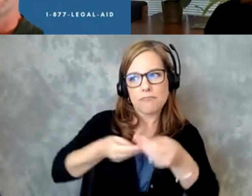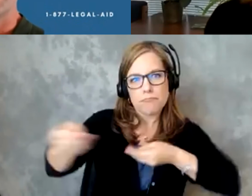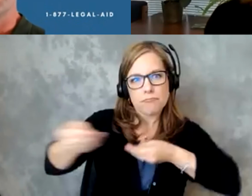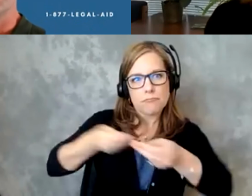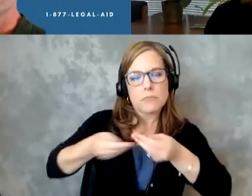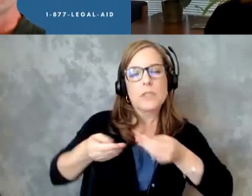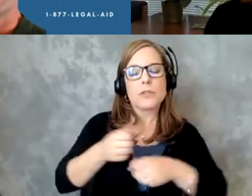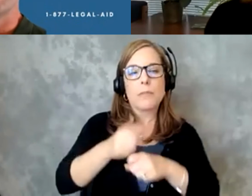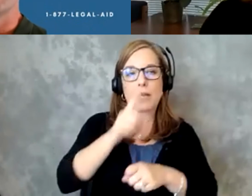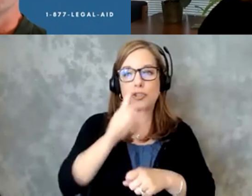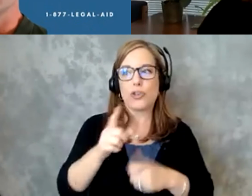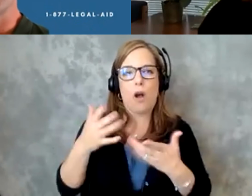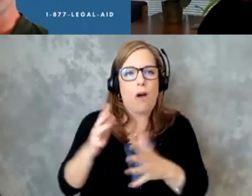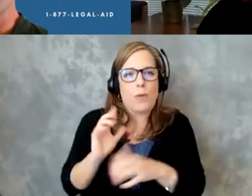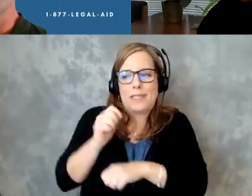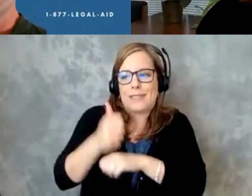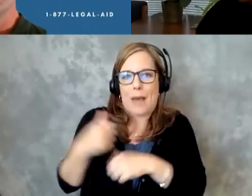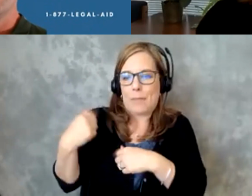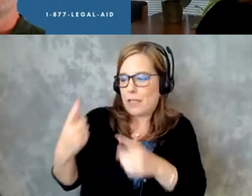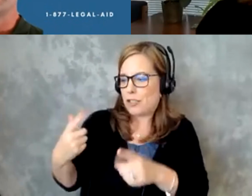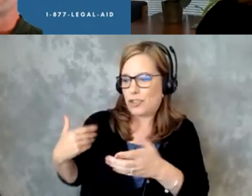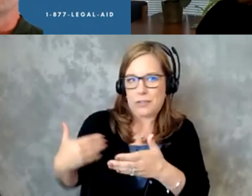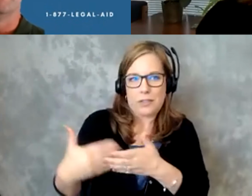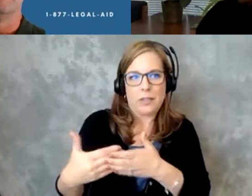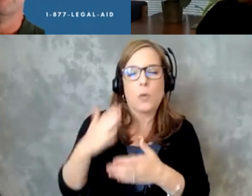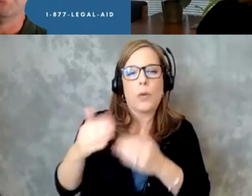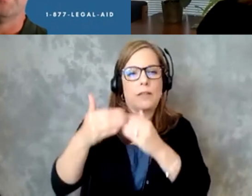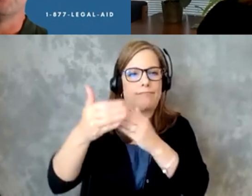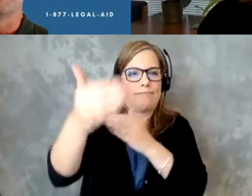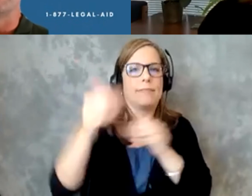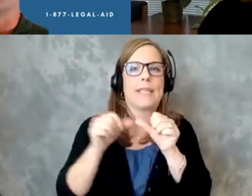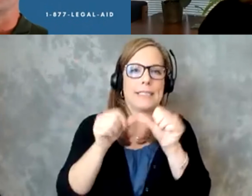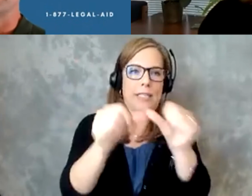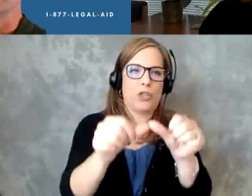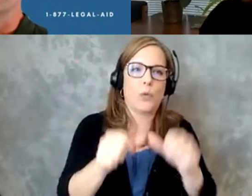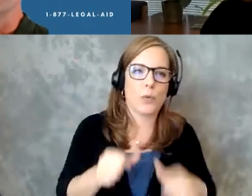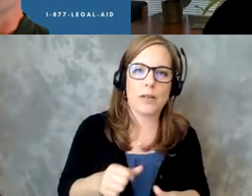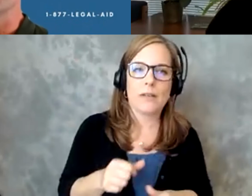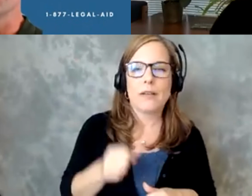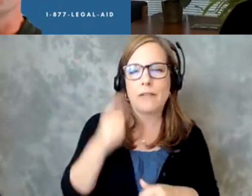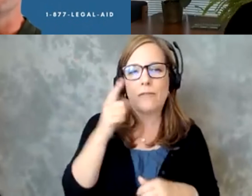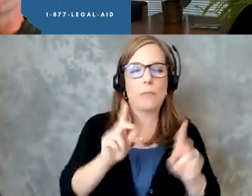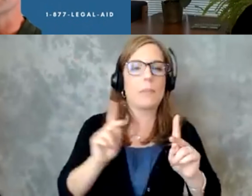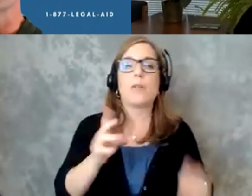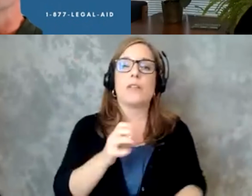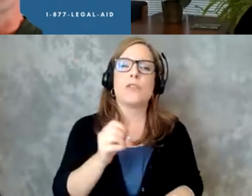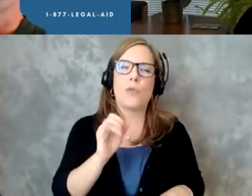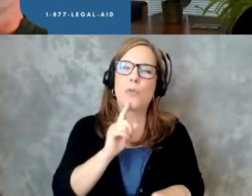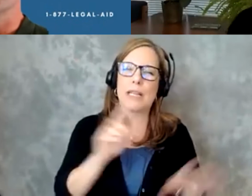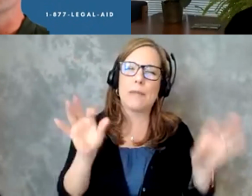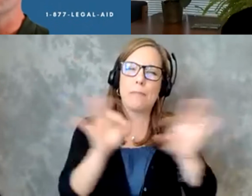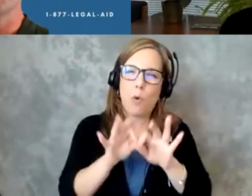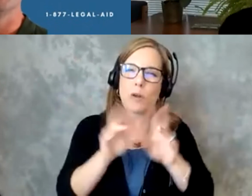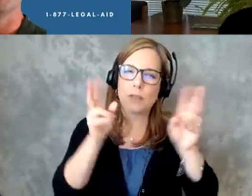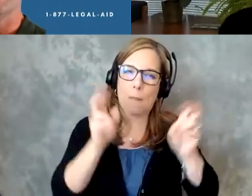prior work can be sustained and also continued. All of these things are really, really important aspects I think need to continue to be discussed and worked